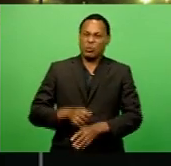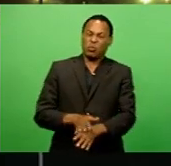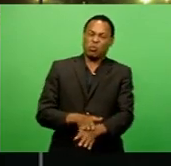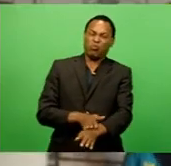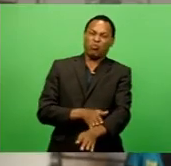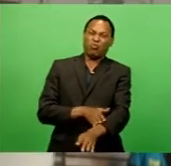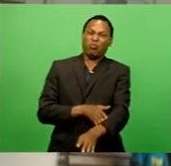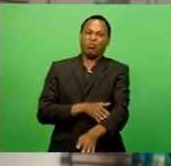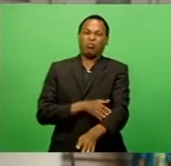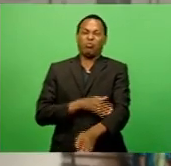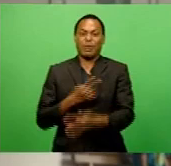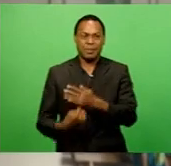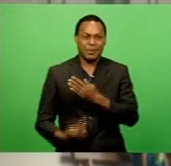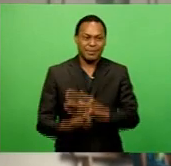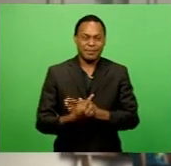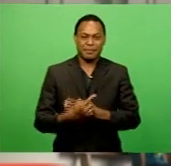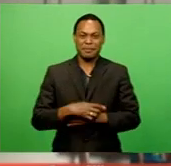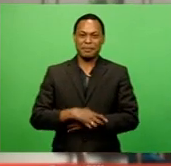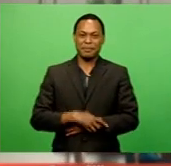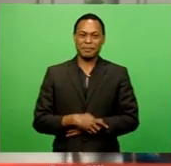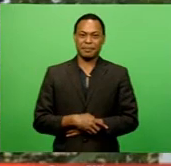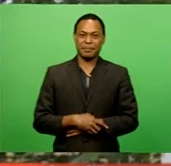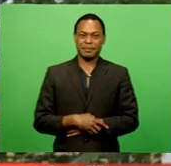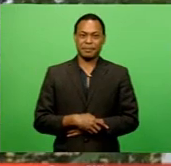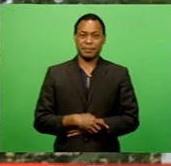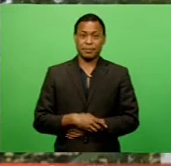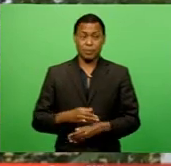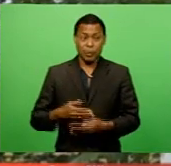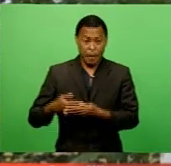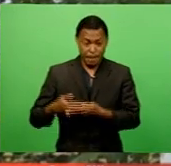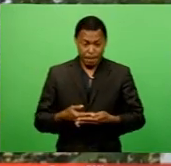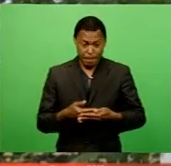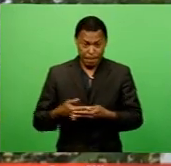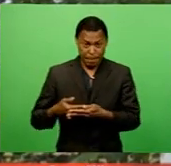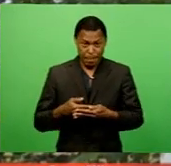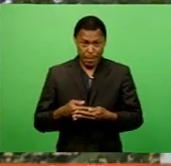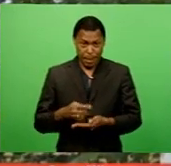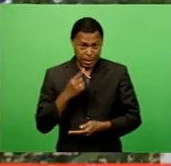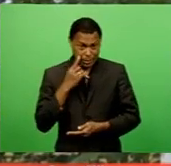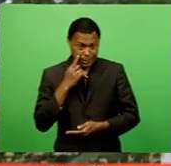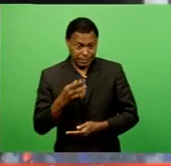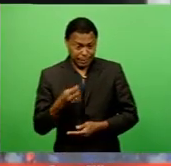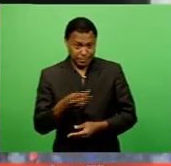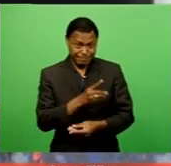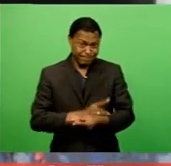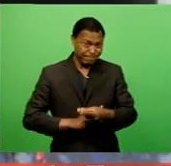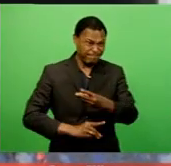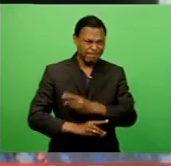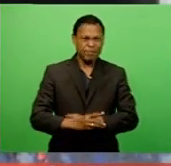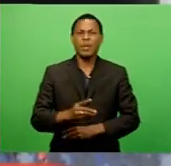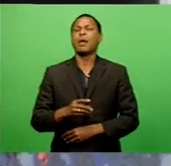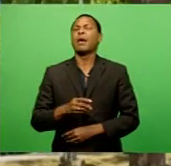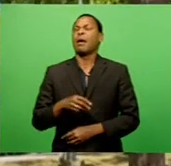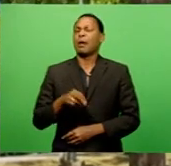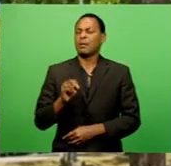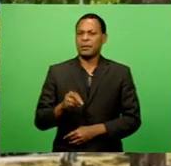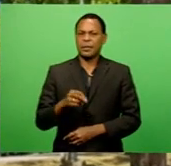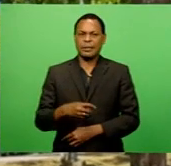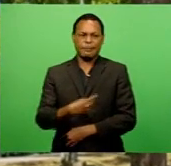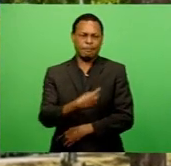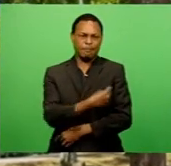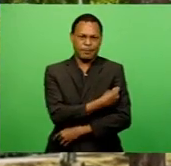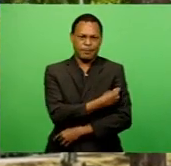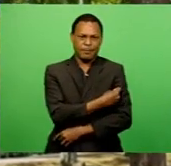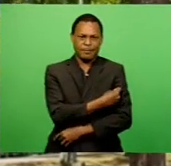effects. Infants diagnosed with type 1 diabetes will have to live on insulin jabs all their life. Type